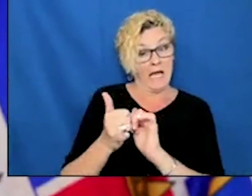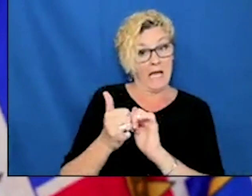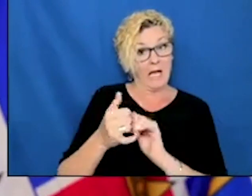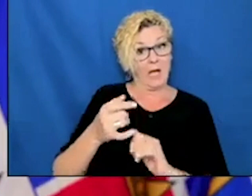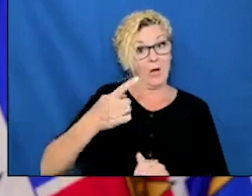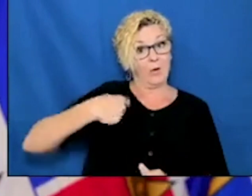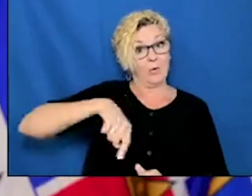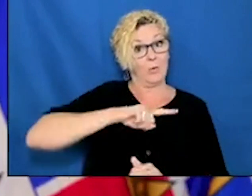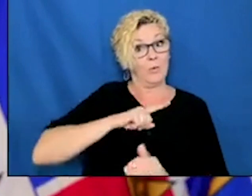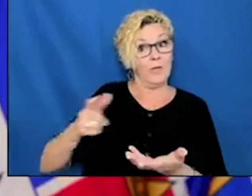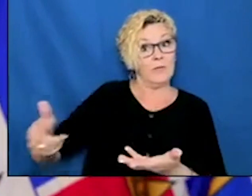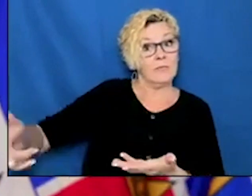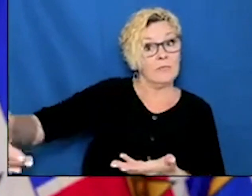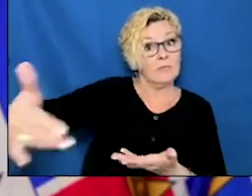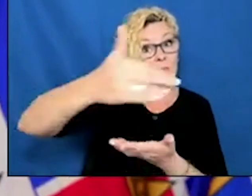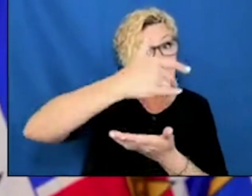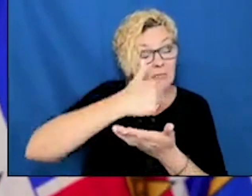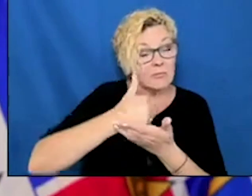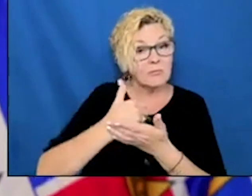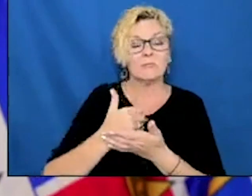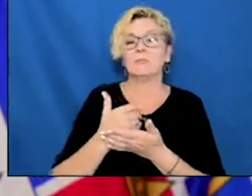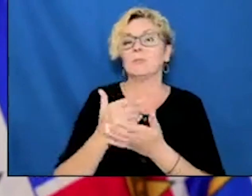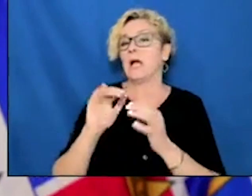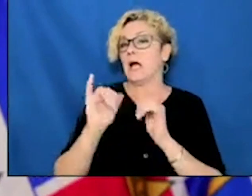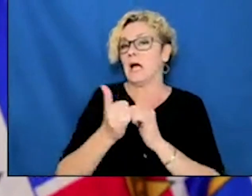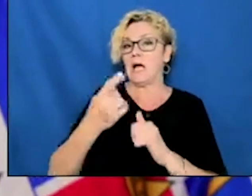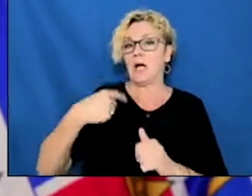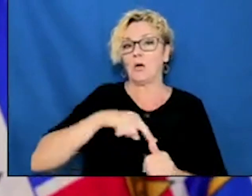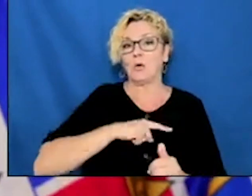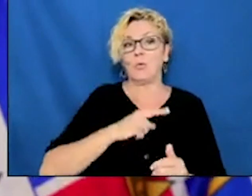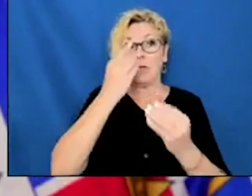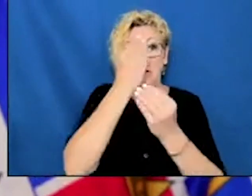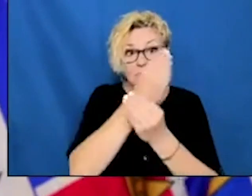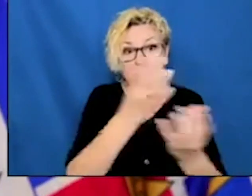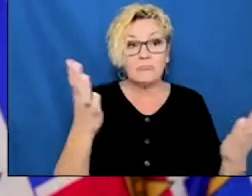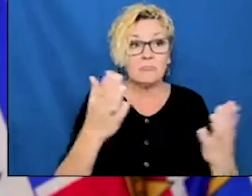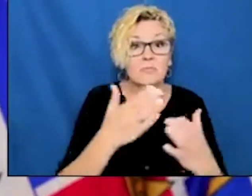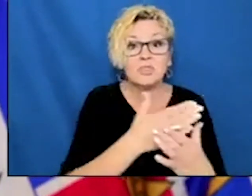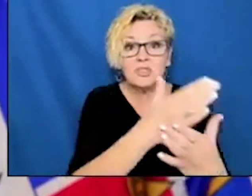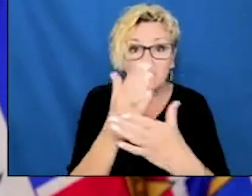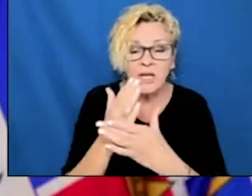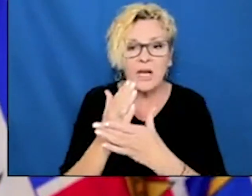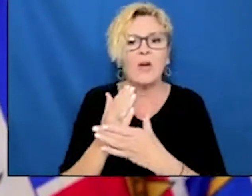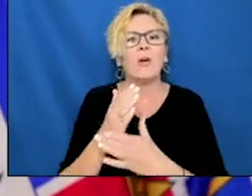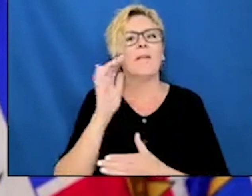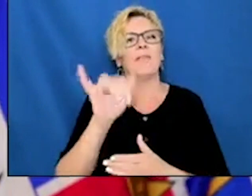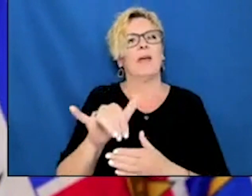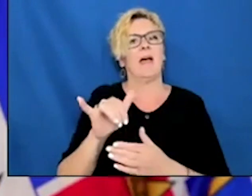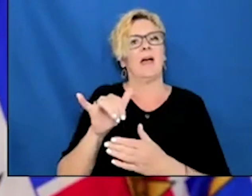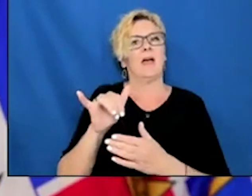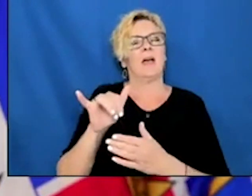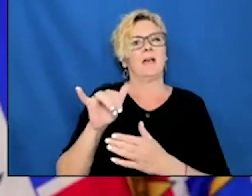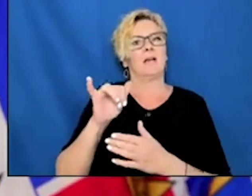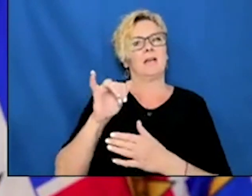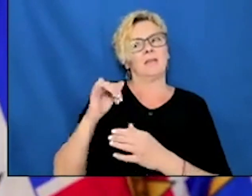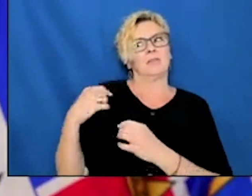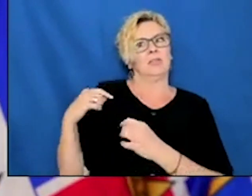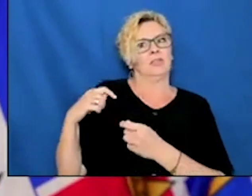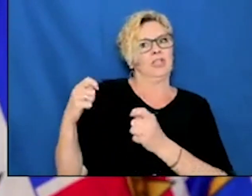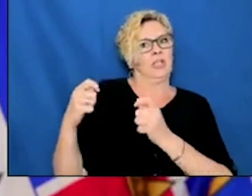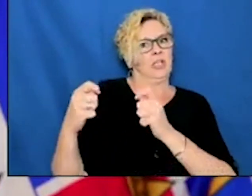of information that we can provide both publicly and use to inform the decision making that we do.